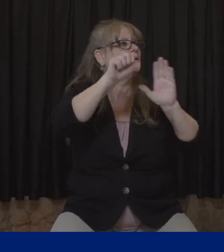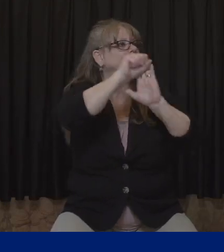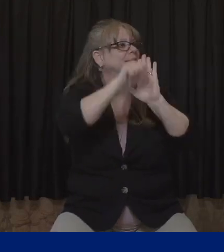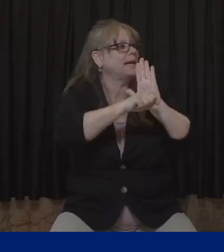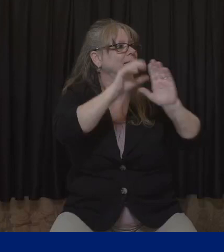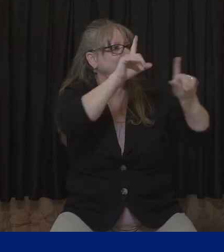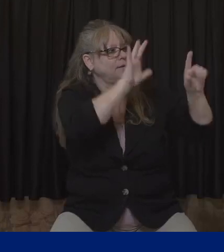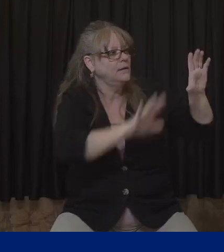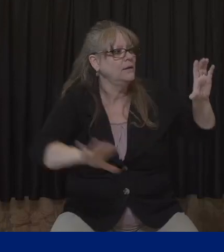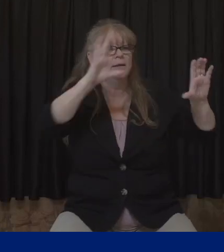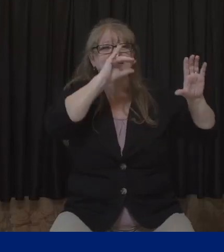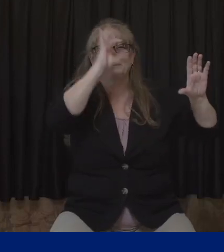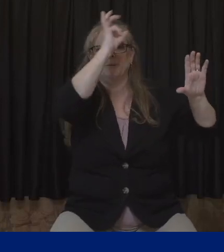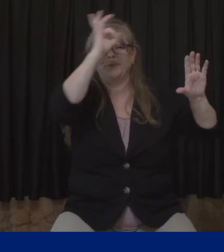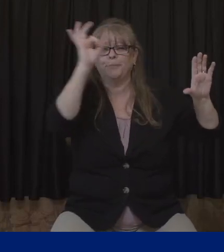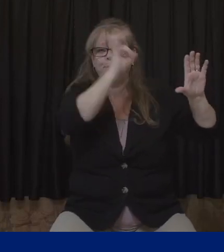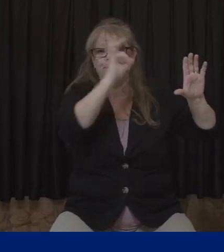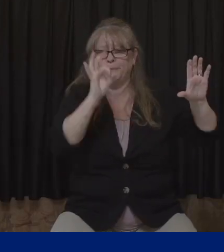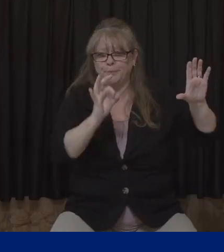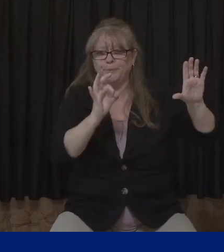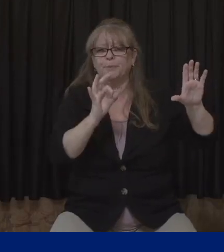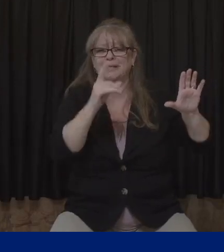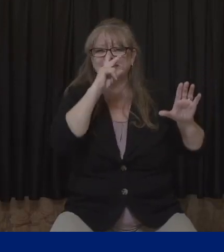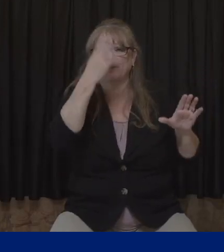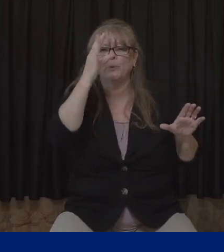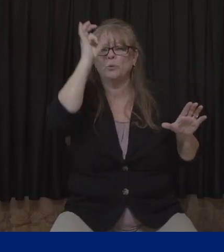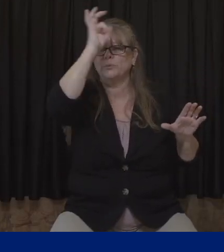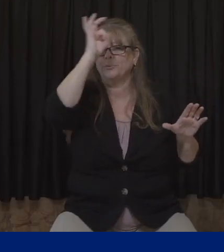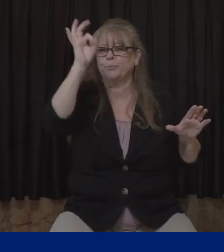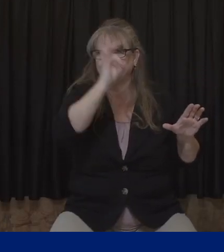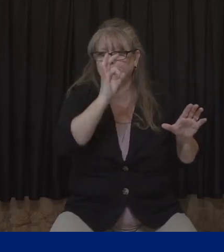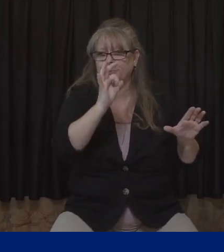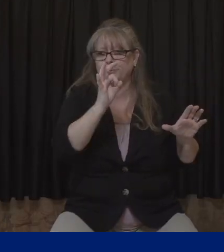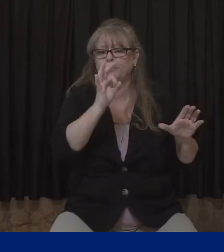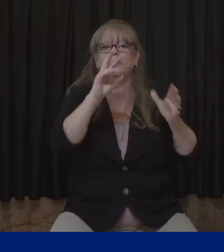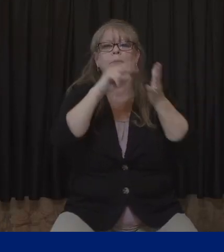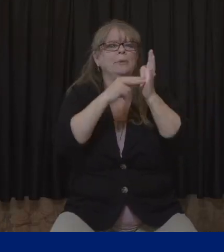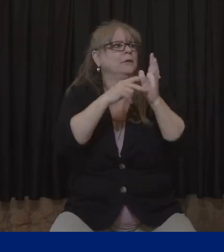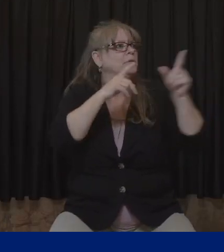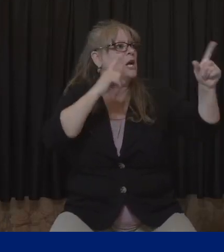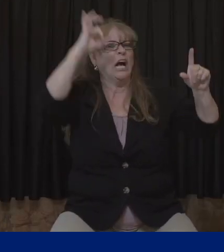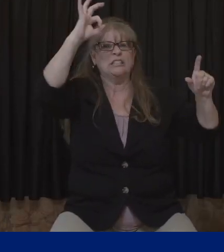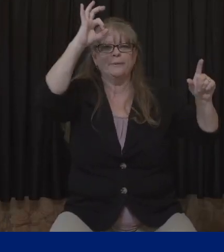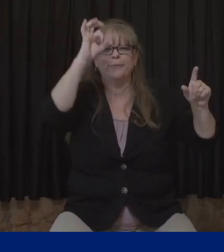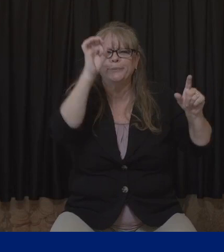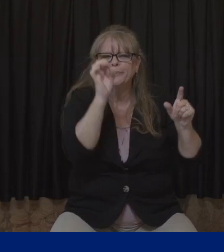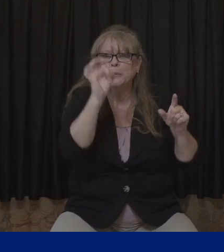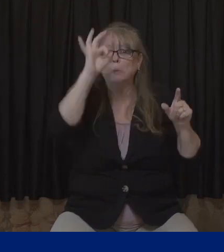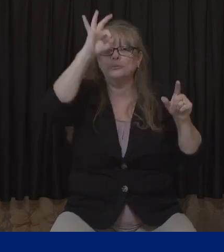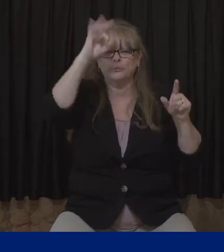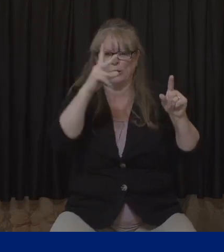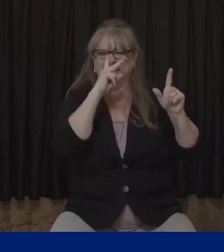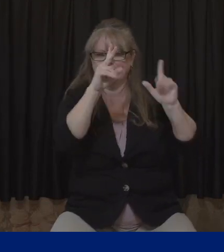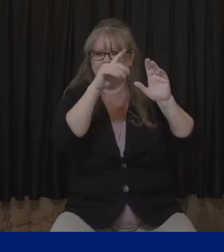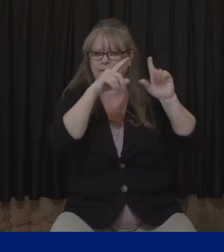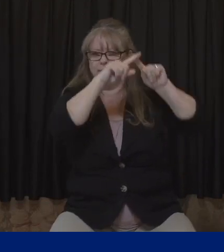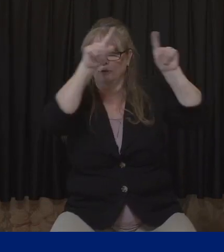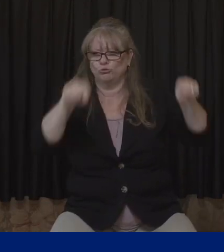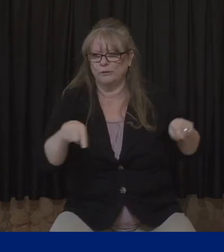and Jeffco and Arapahoe and El Paso and Weld. That means a lot more cases there. They probably should be less hesitant about